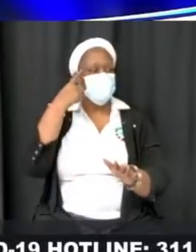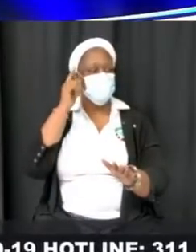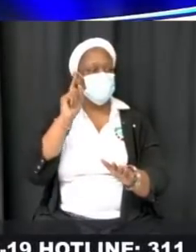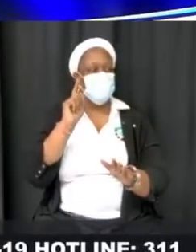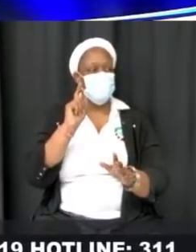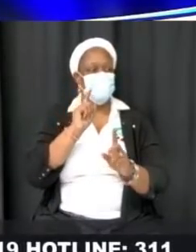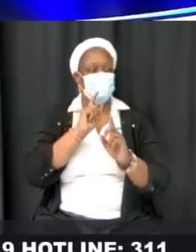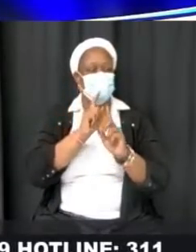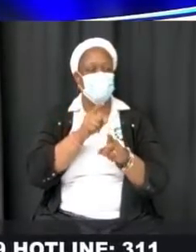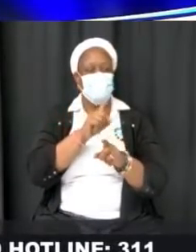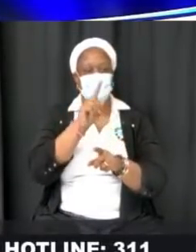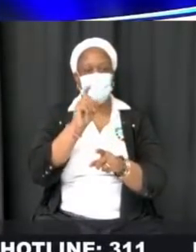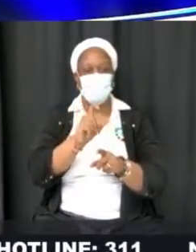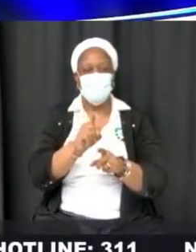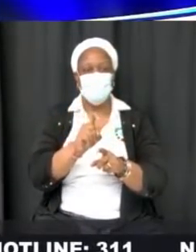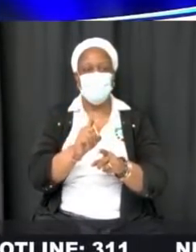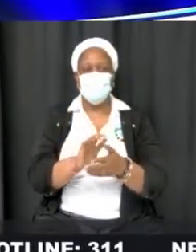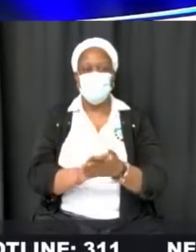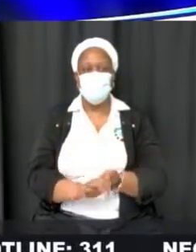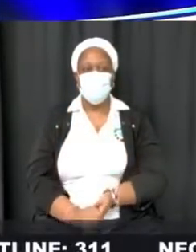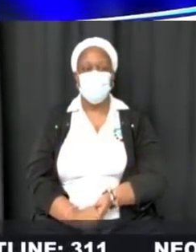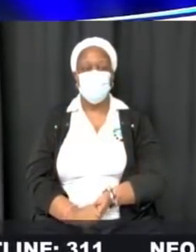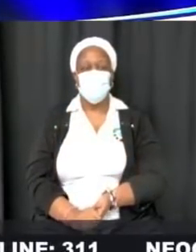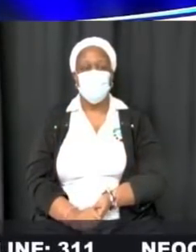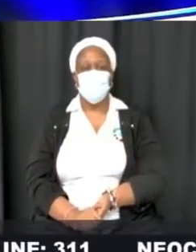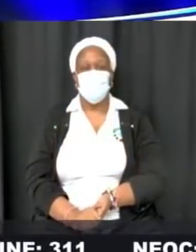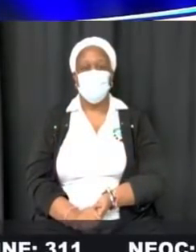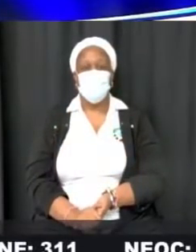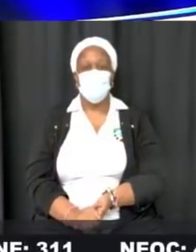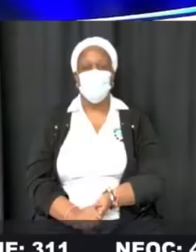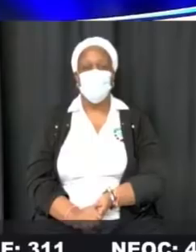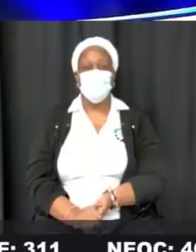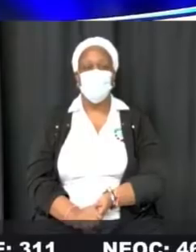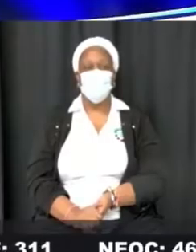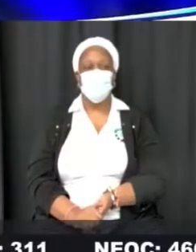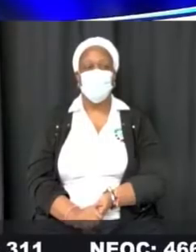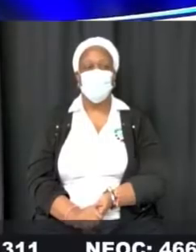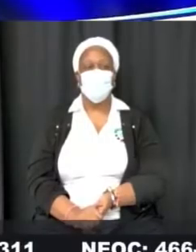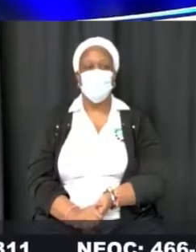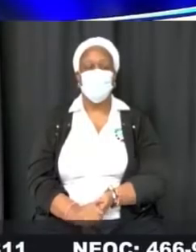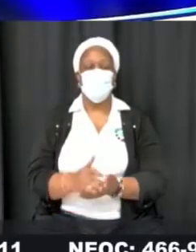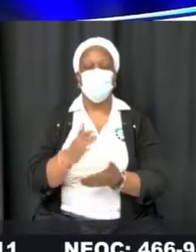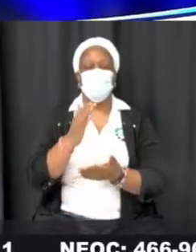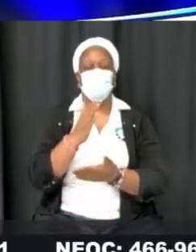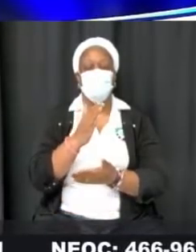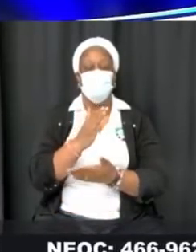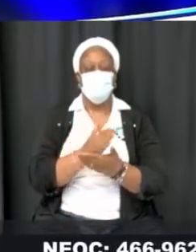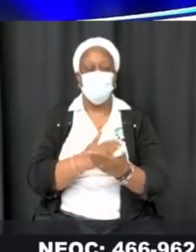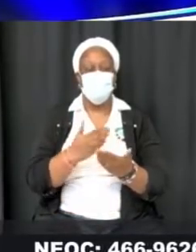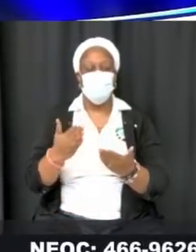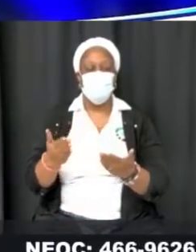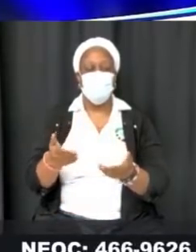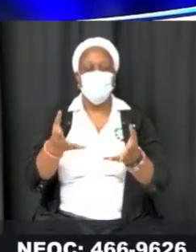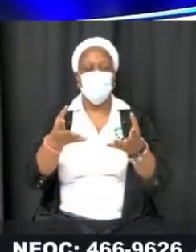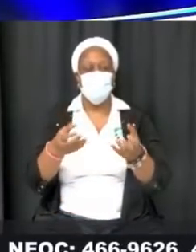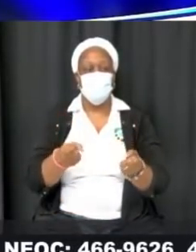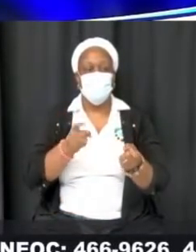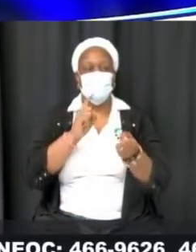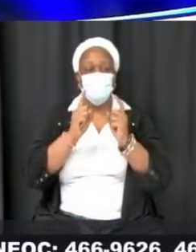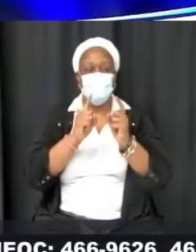addressing those questions. Now, there are some announcements that I want to make.